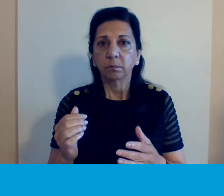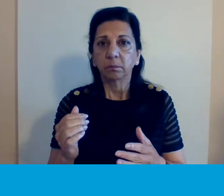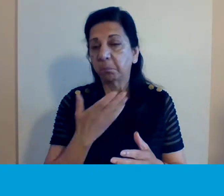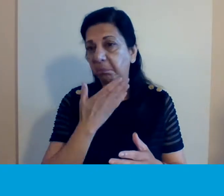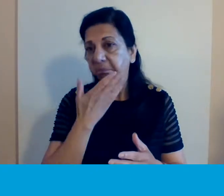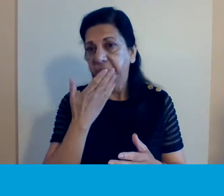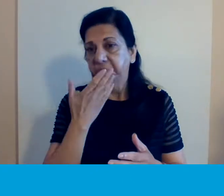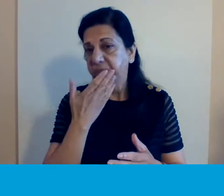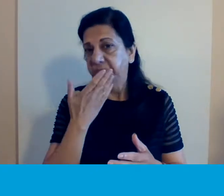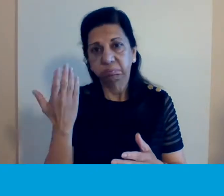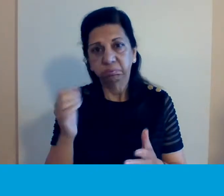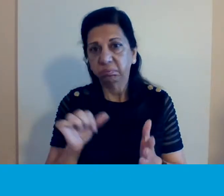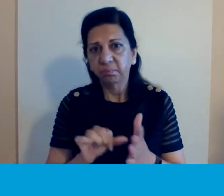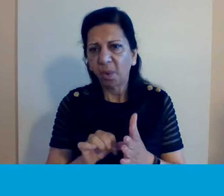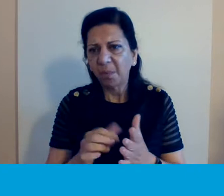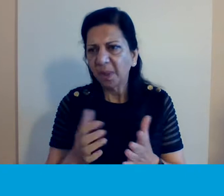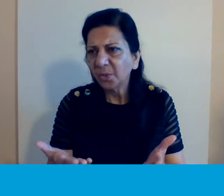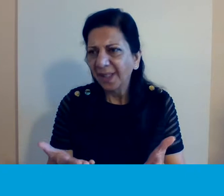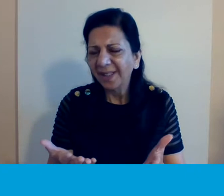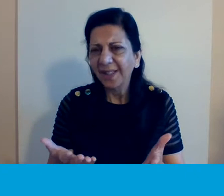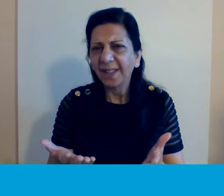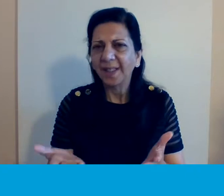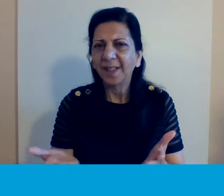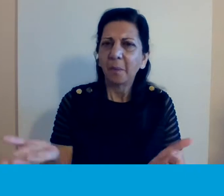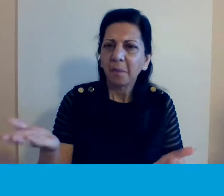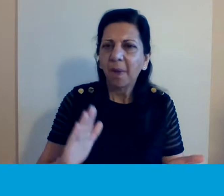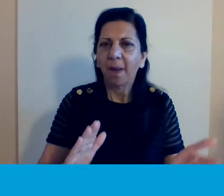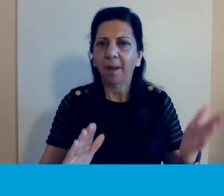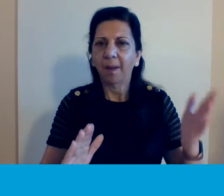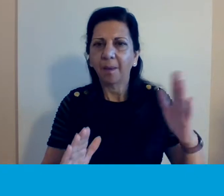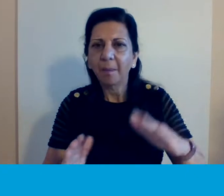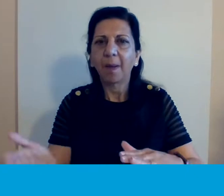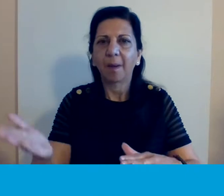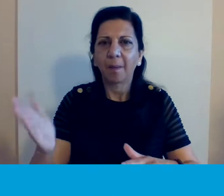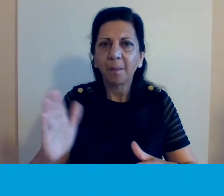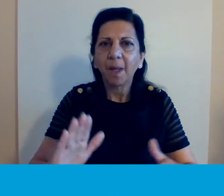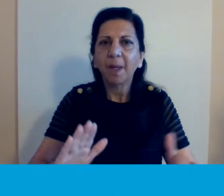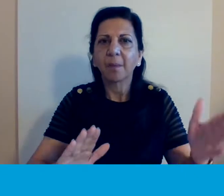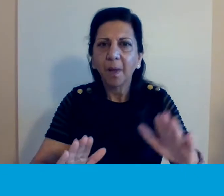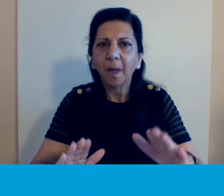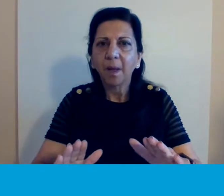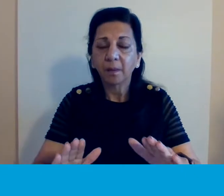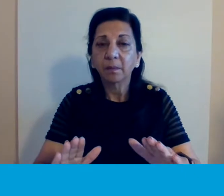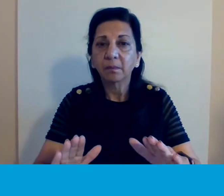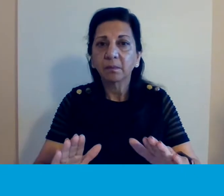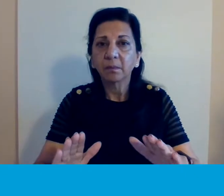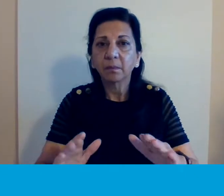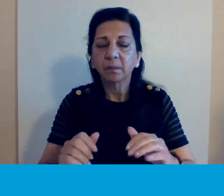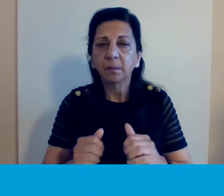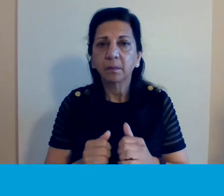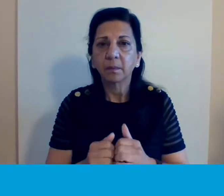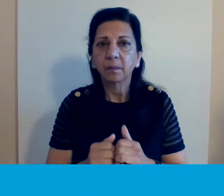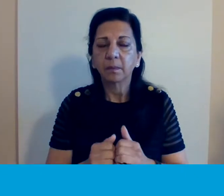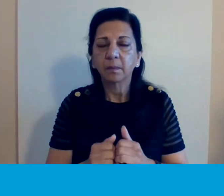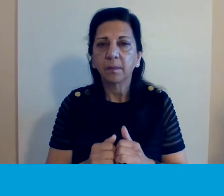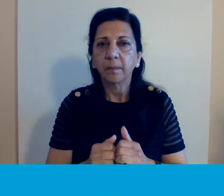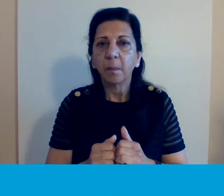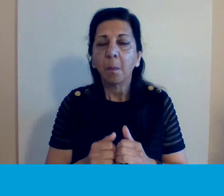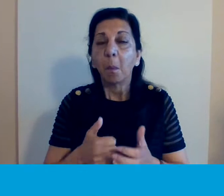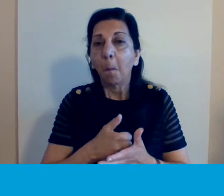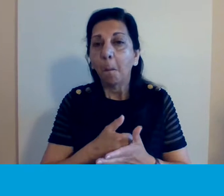that they're coming back up to pre-COVID levels. While some of that is still virtual, they